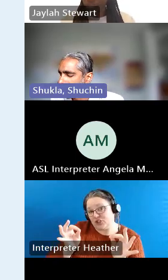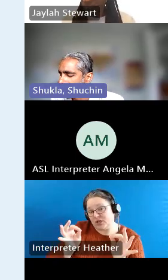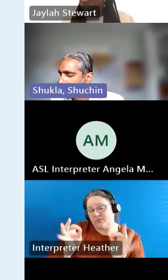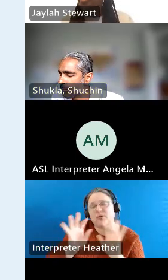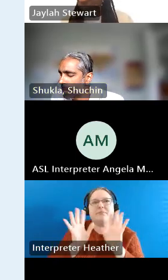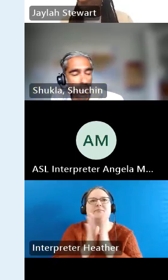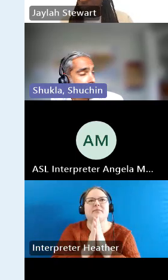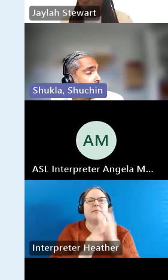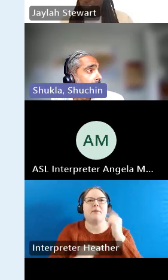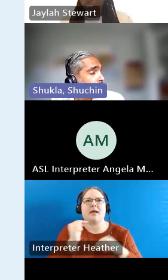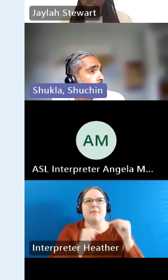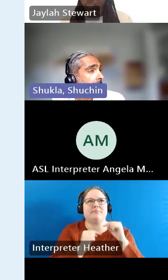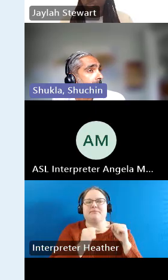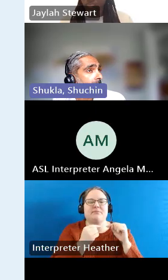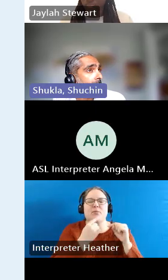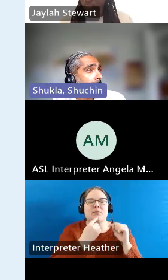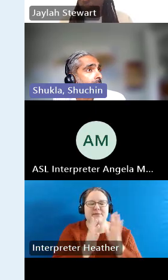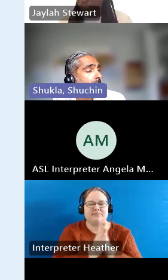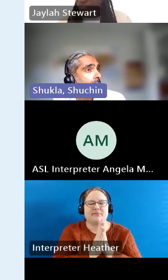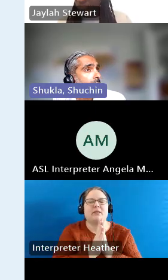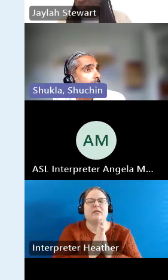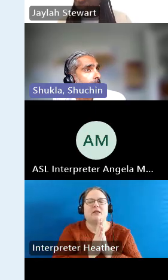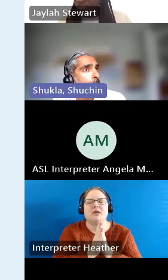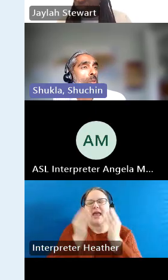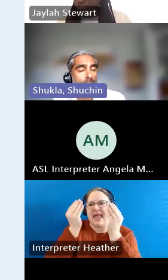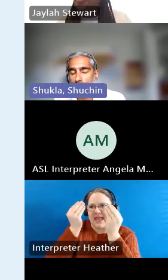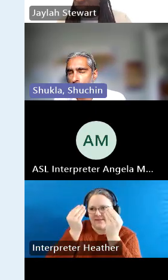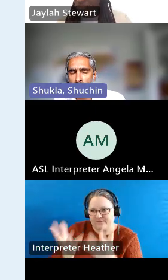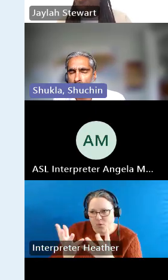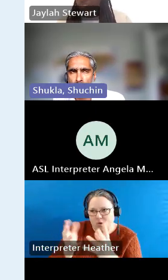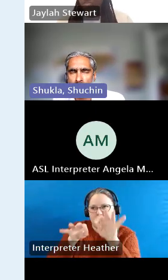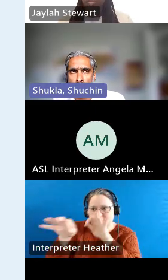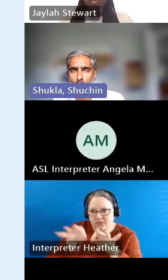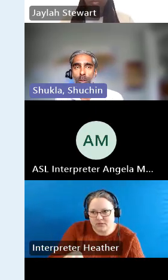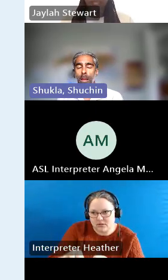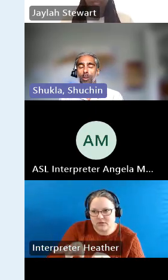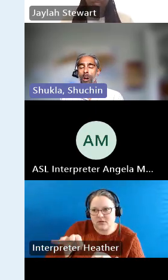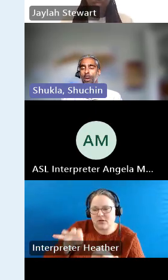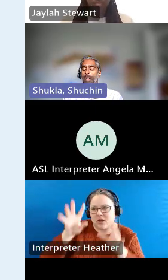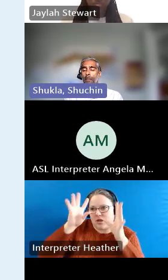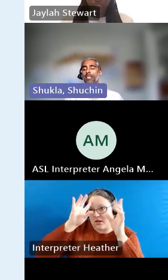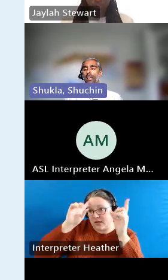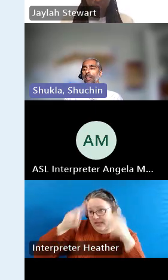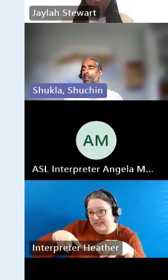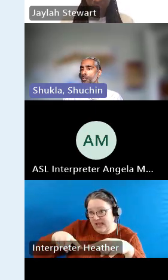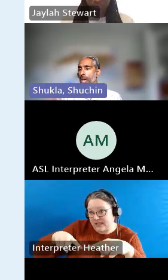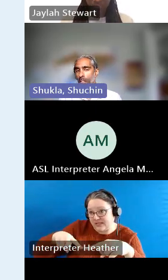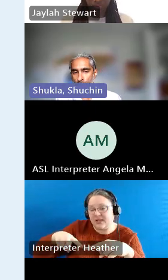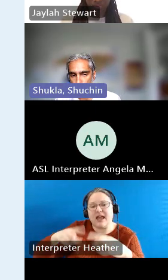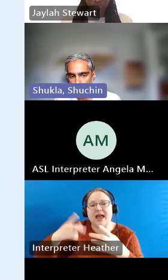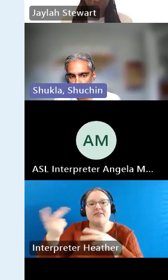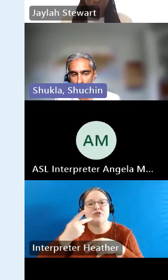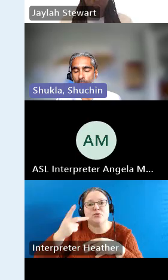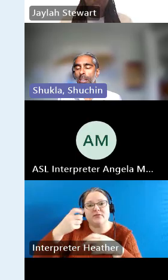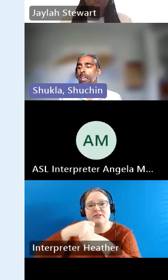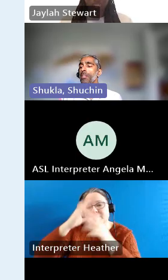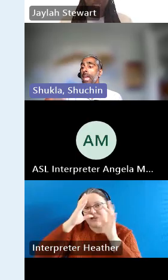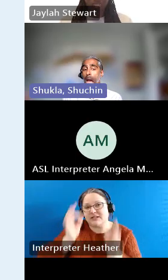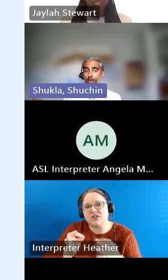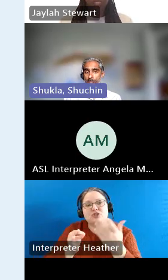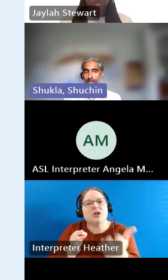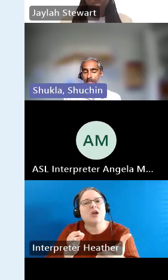sorry, what am I trying to say? Informed consent and mutual decision-making. I'm saying the word wrong, but basically, jailer, you're my